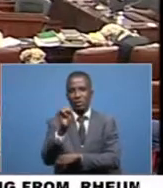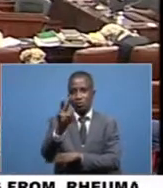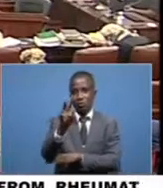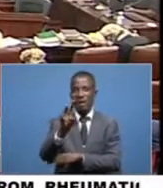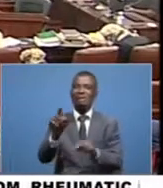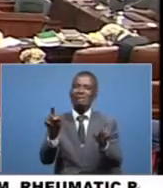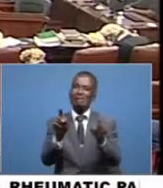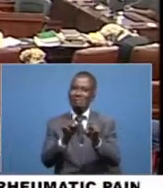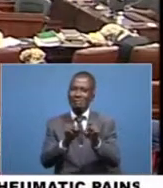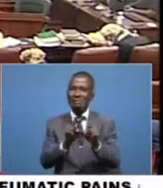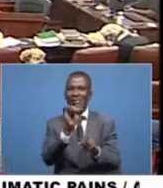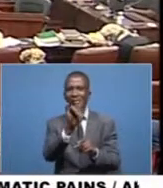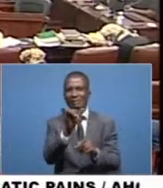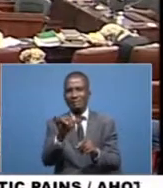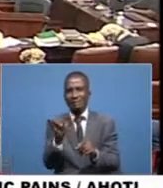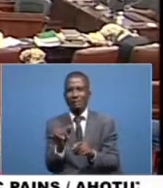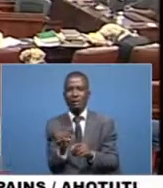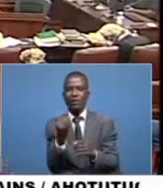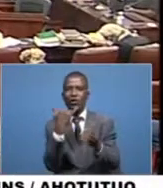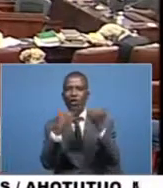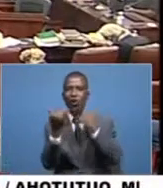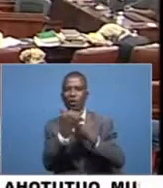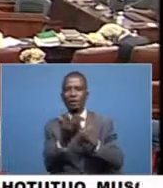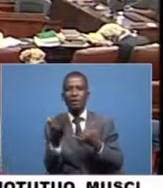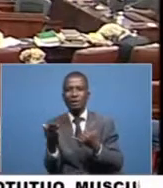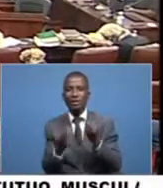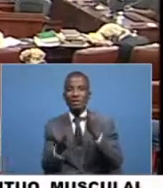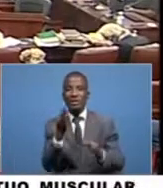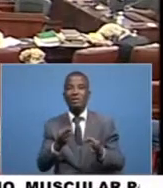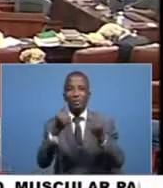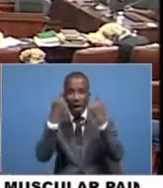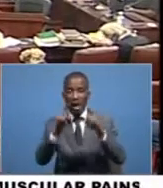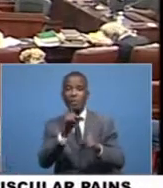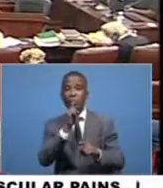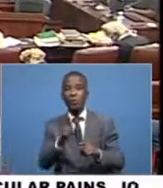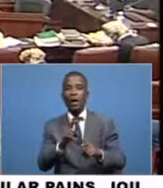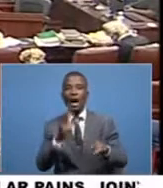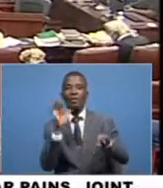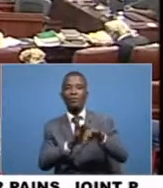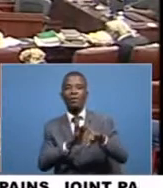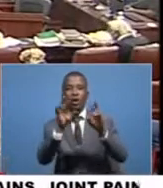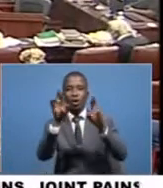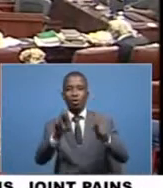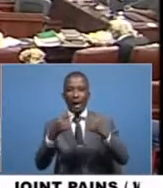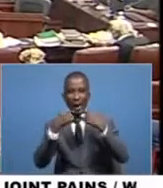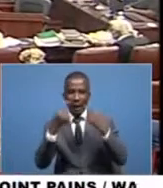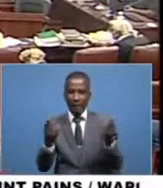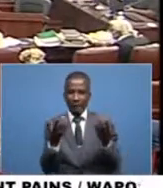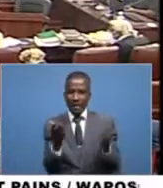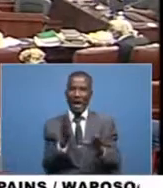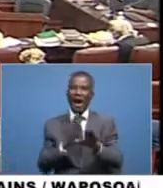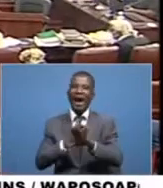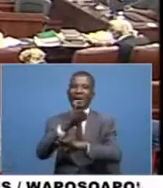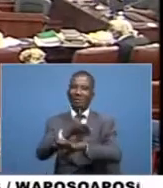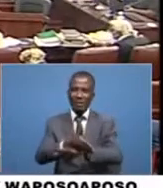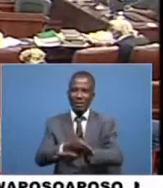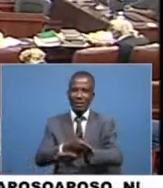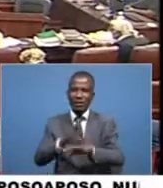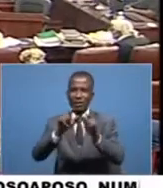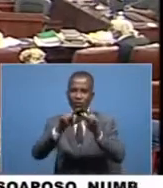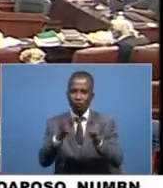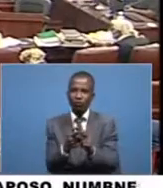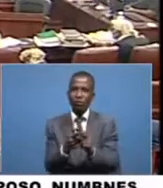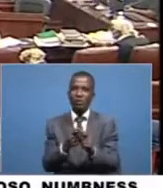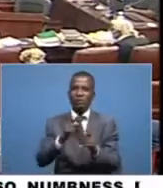violations, omissions, malpractices, and irregularities, if any, affected the result of the election. It is after the petitioners have established